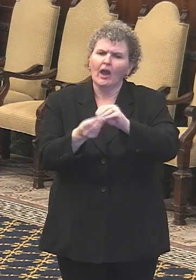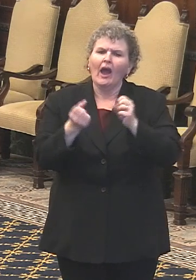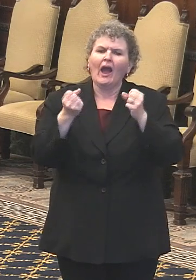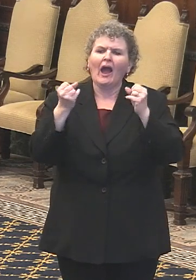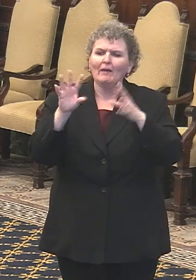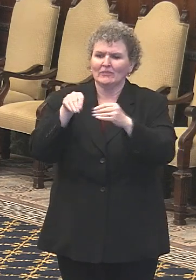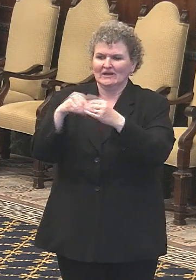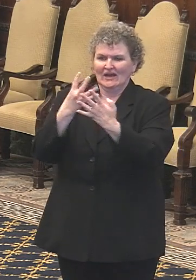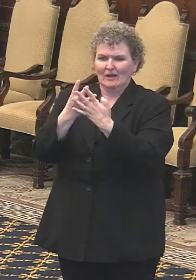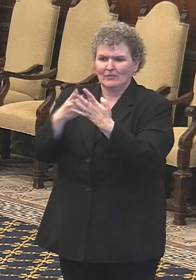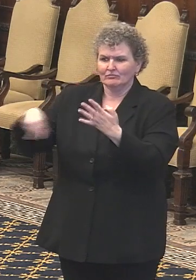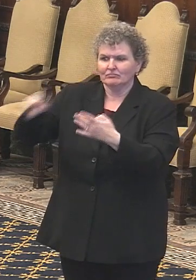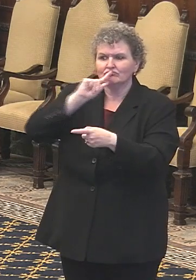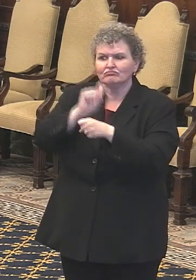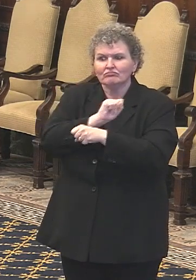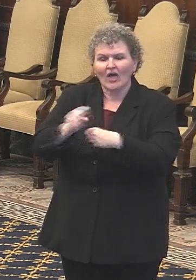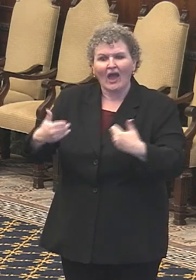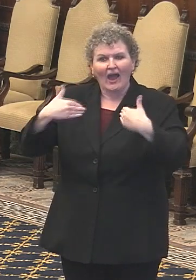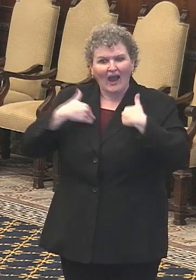virus?